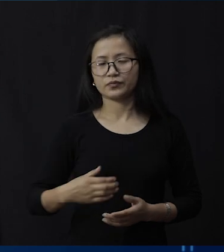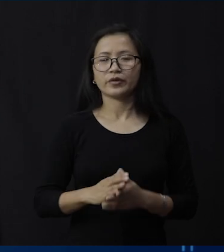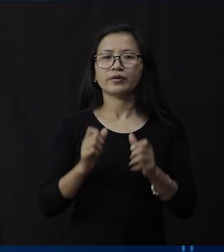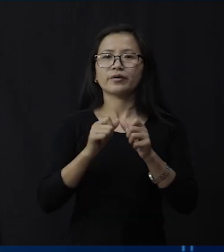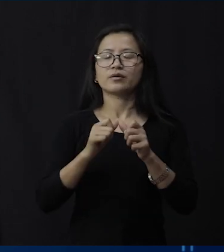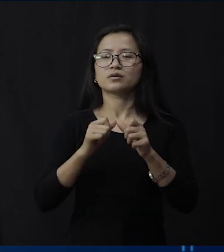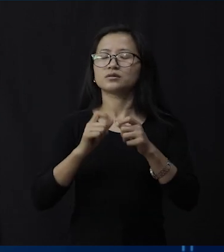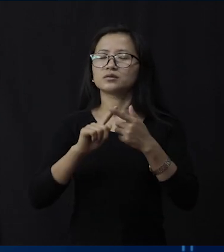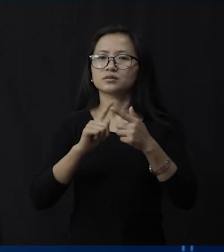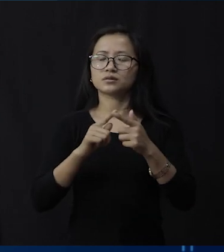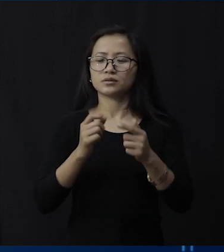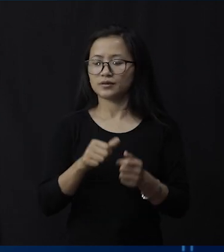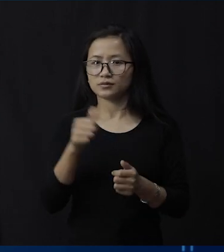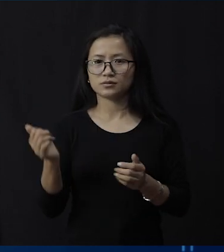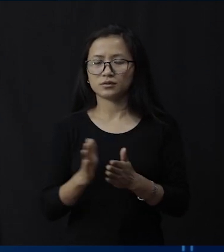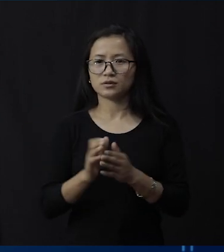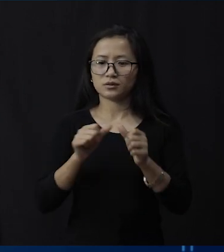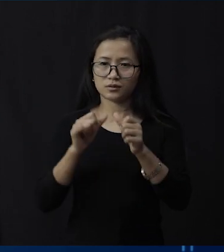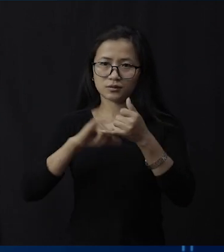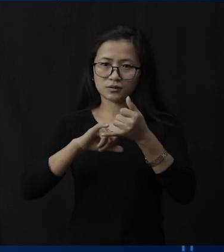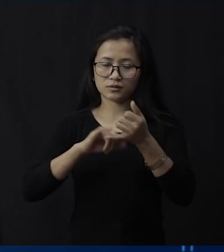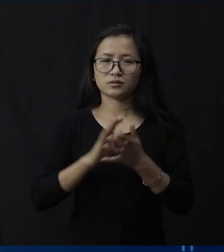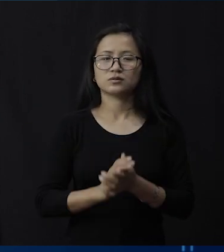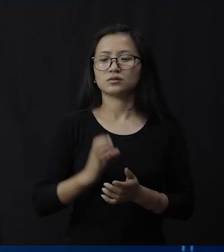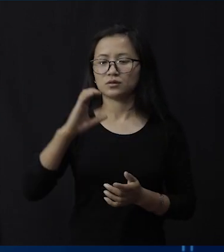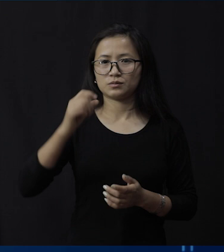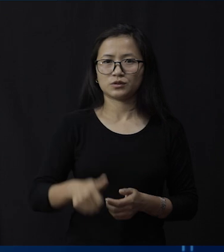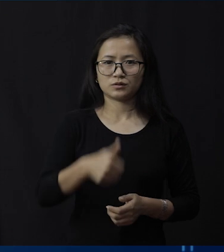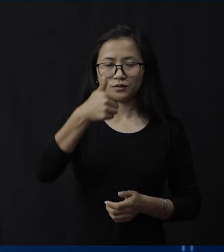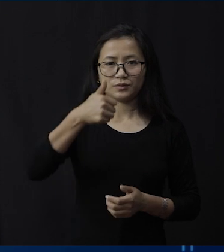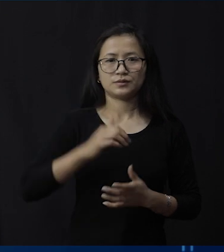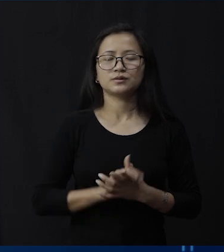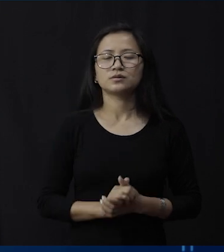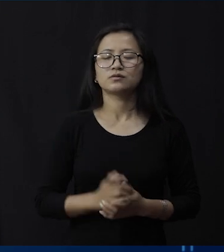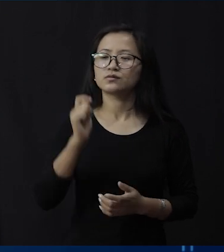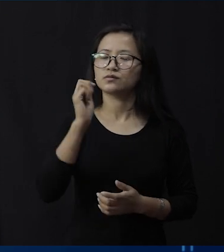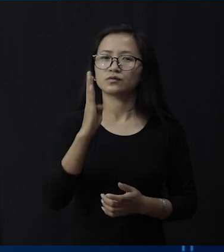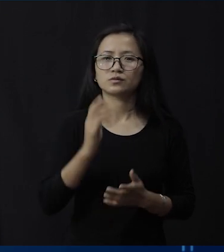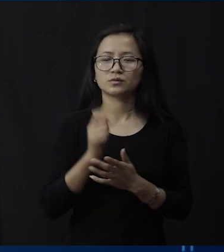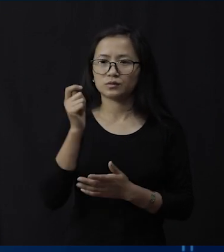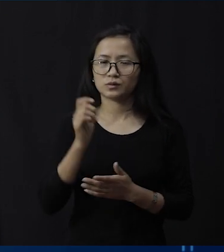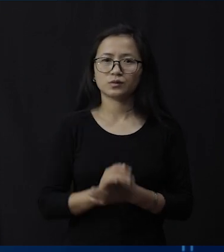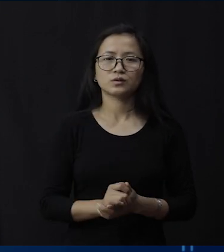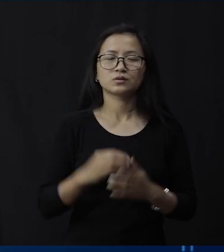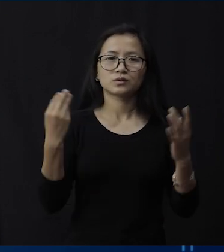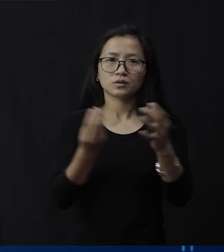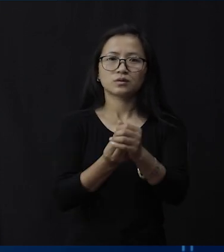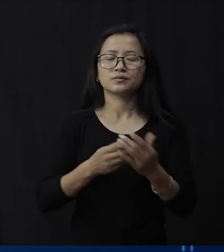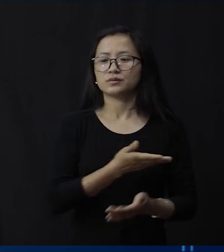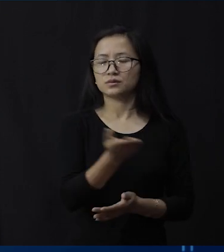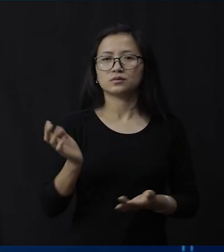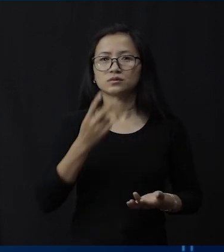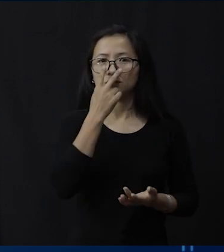is extra assistant commissioner, okay? So these four people, they used to work together, and they